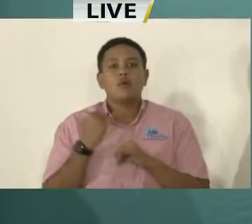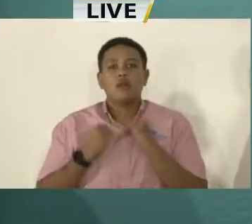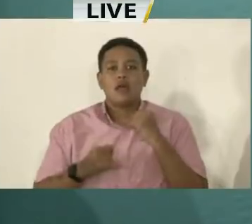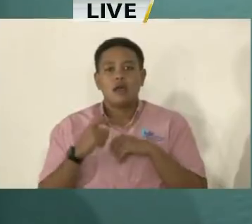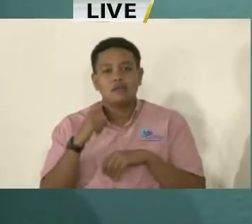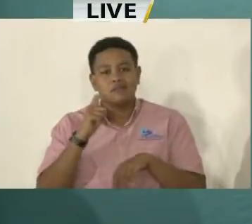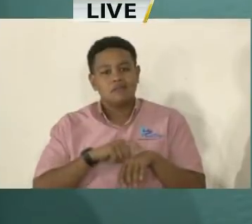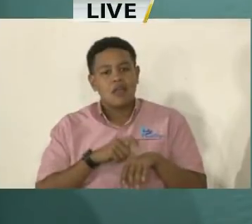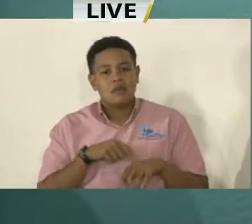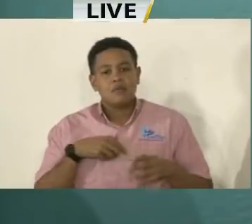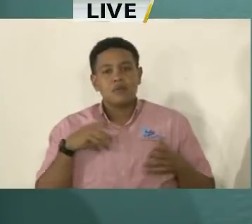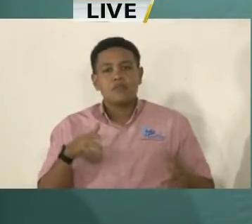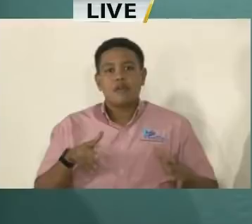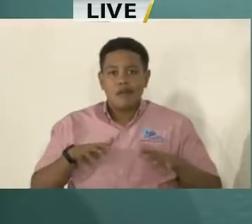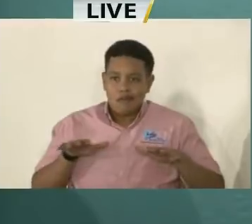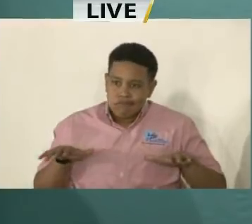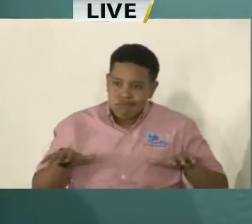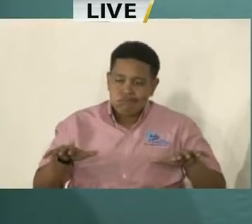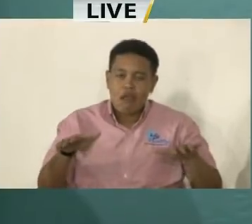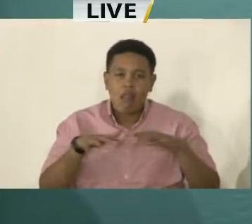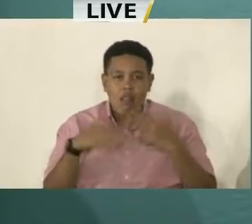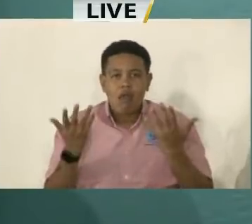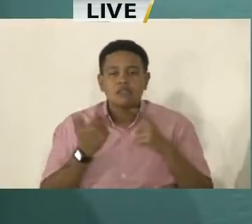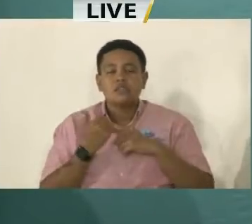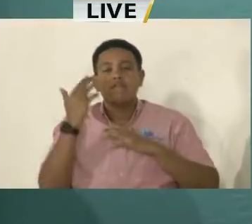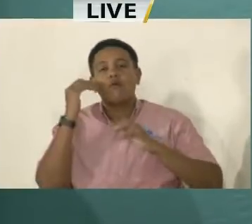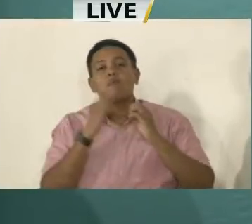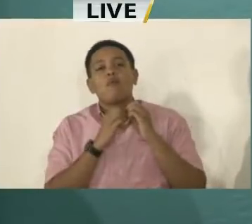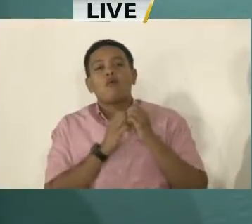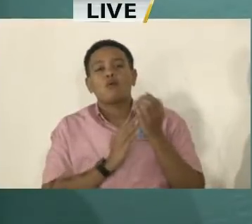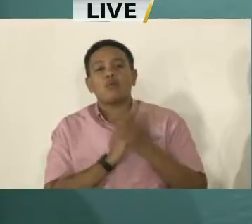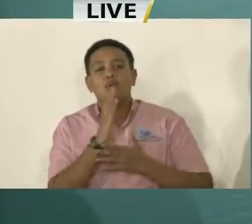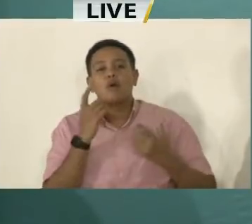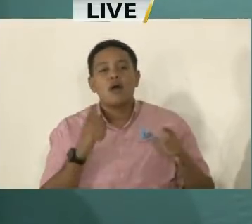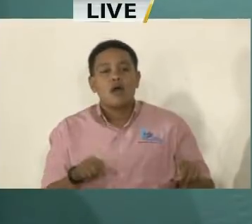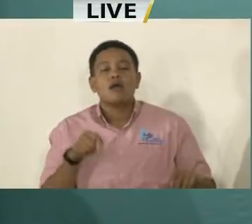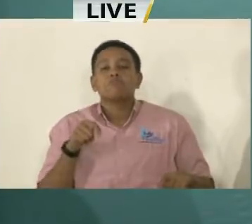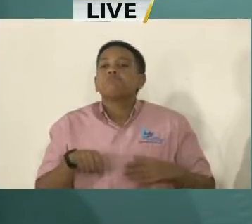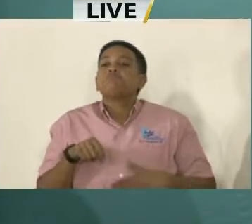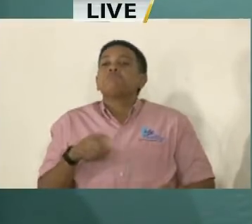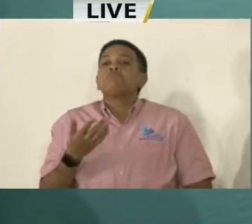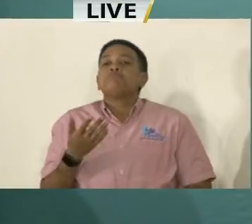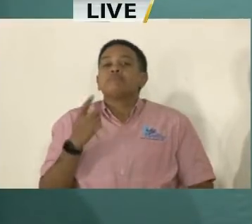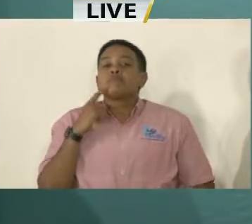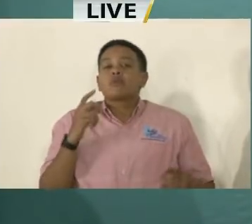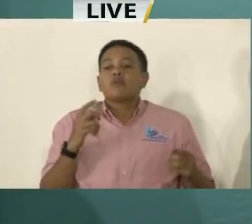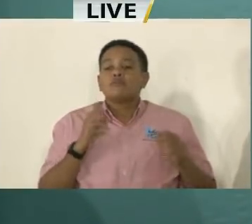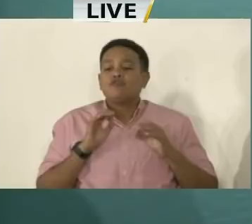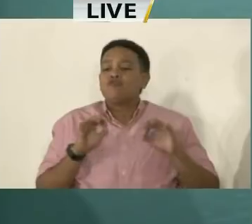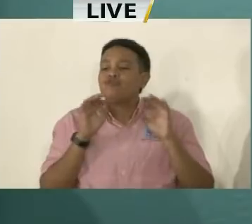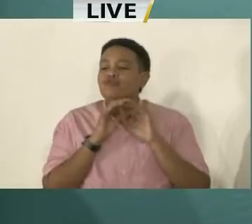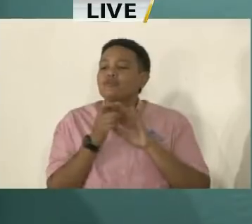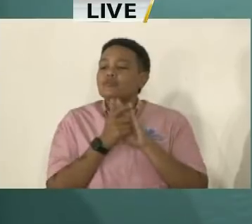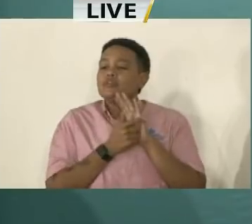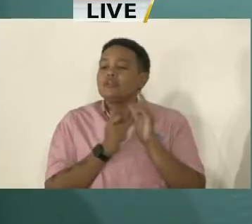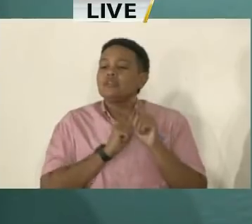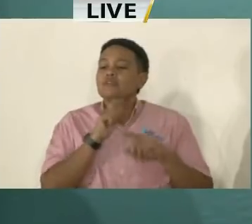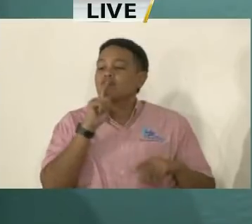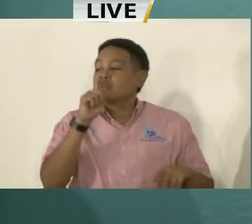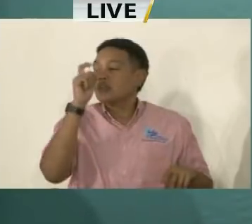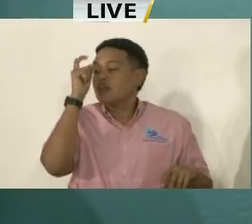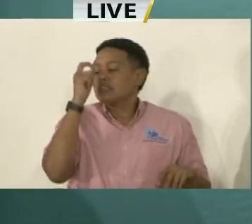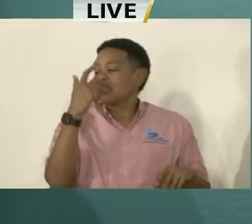last term. Hopefully we'll get through some critical legislation that I understand